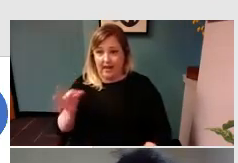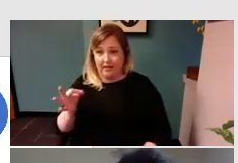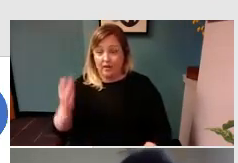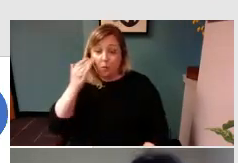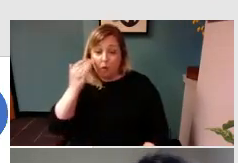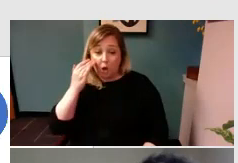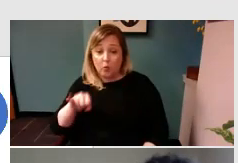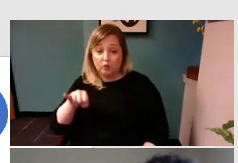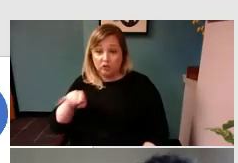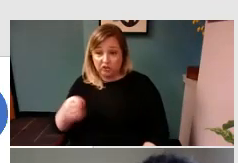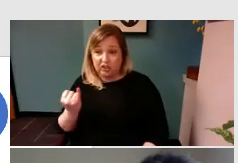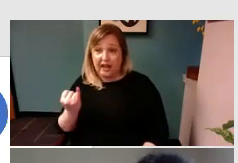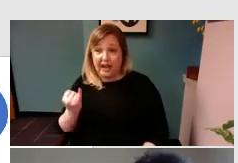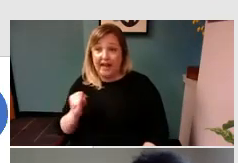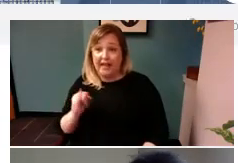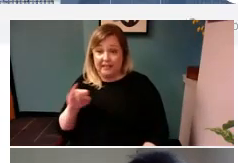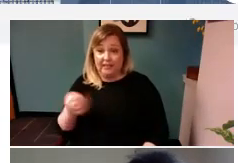just bring up.